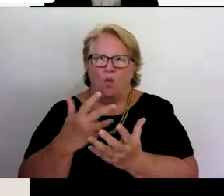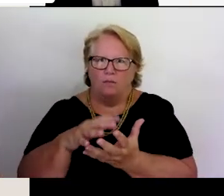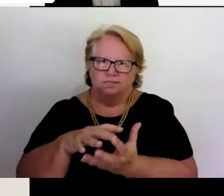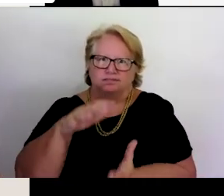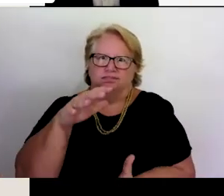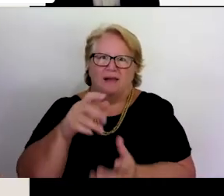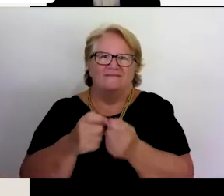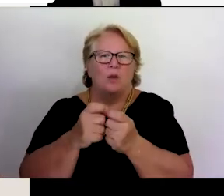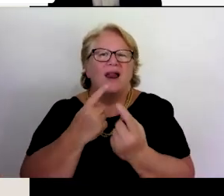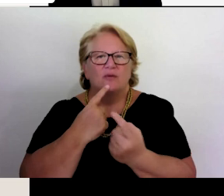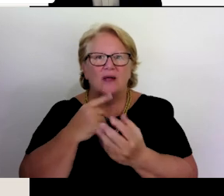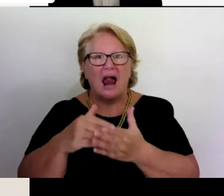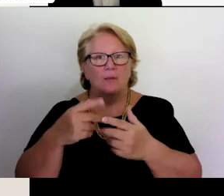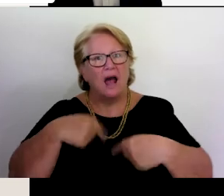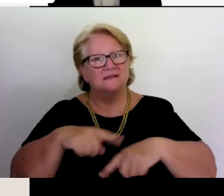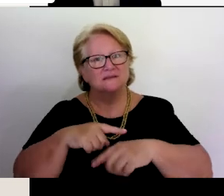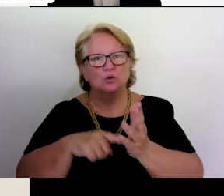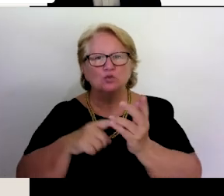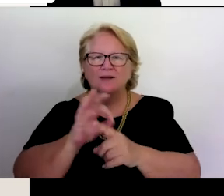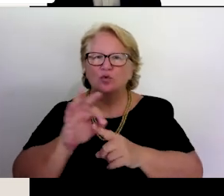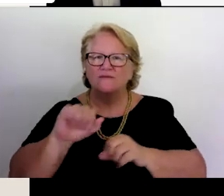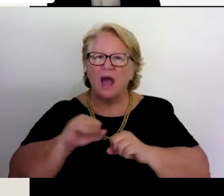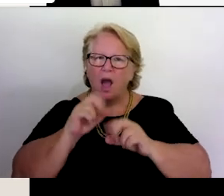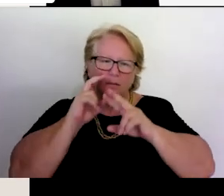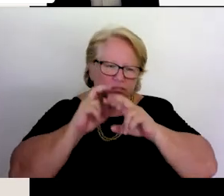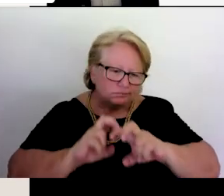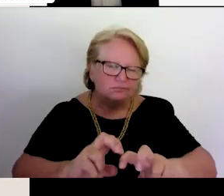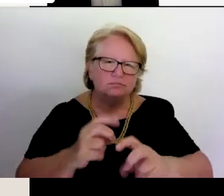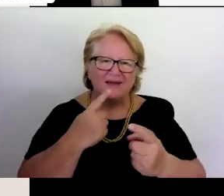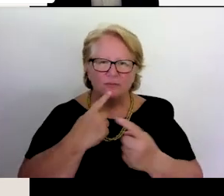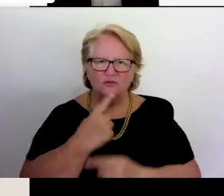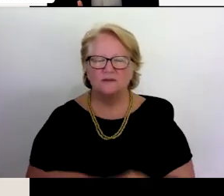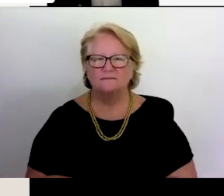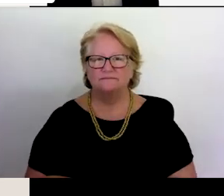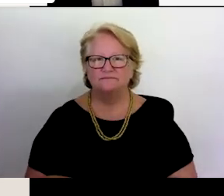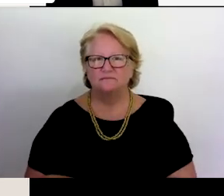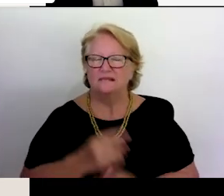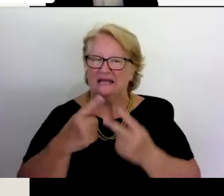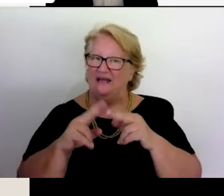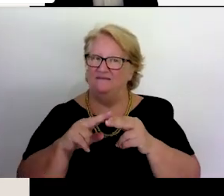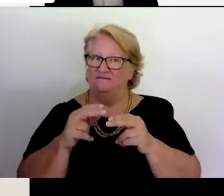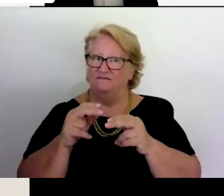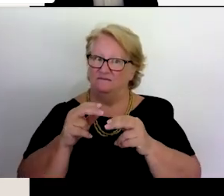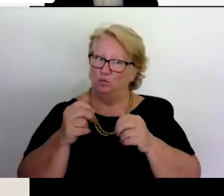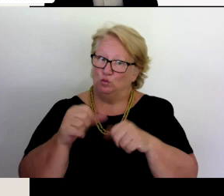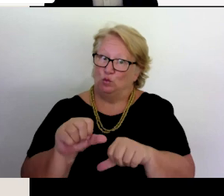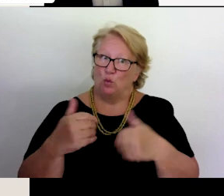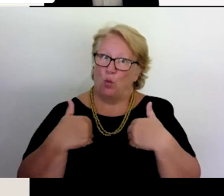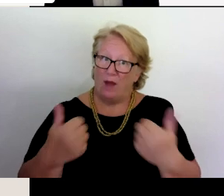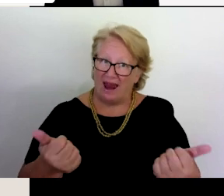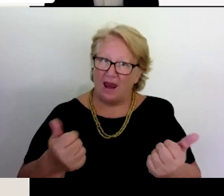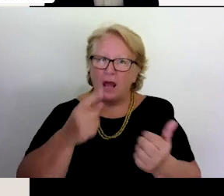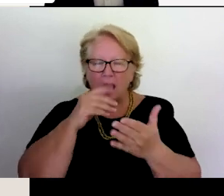combined, and so it helps us improve our data analysis. If used properly, it can be really valuable in